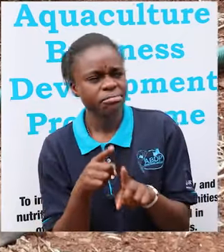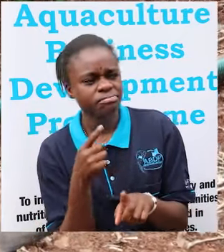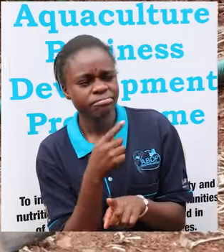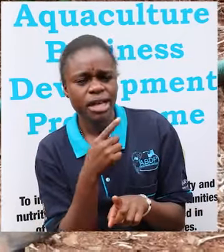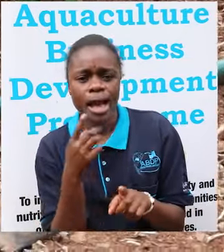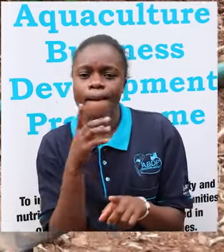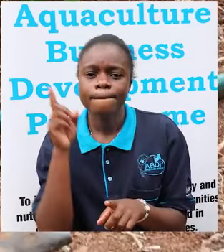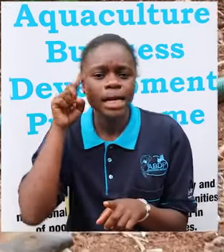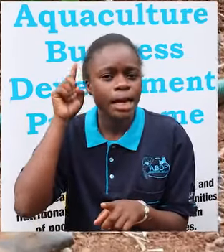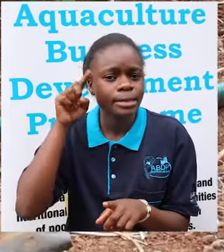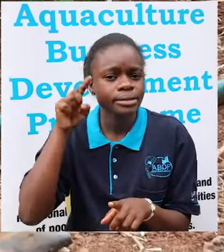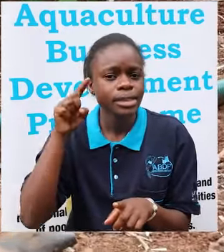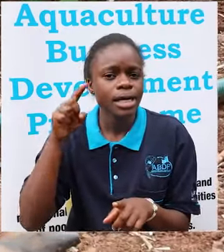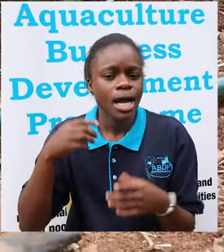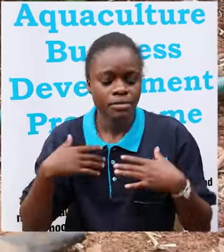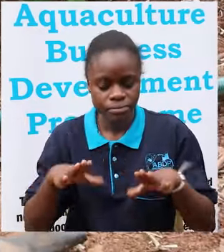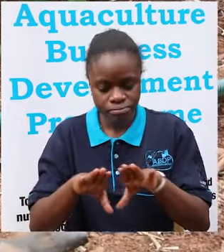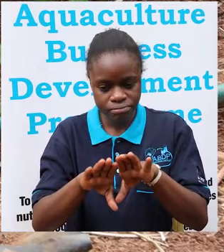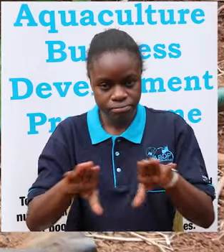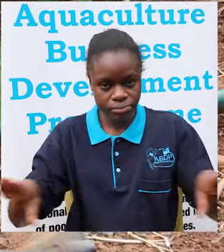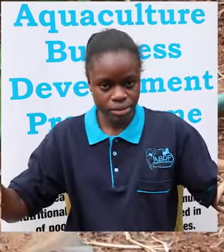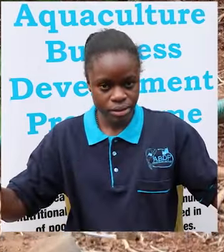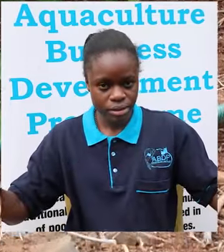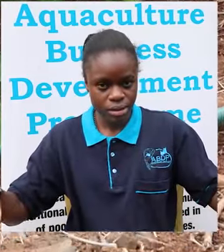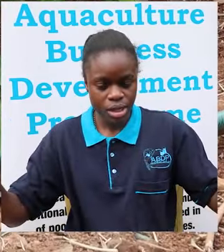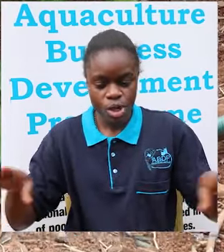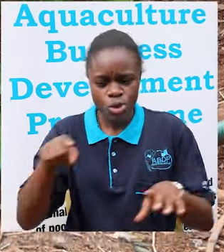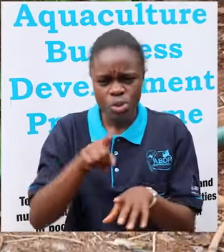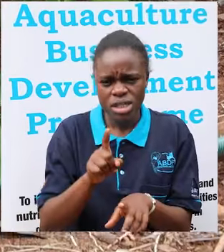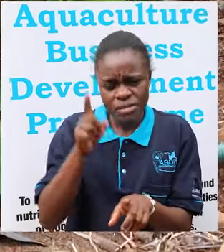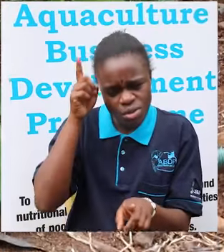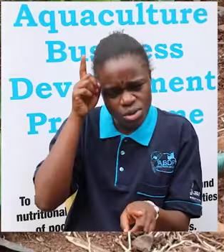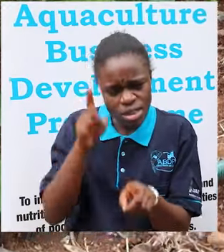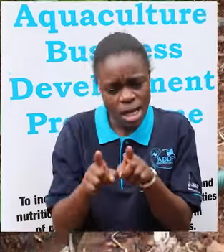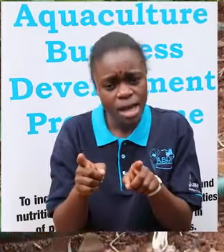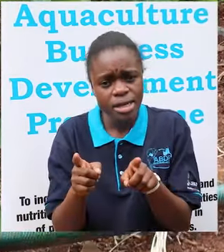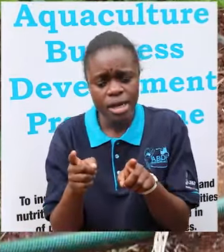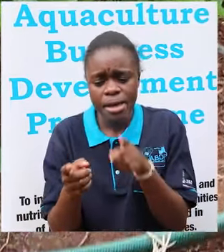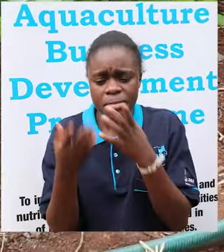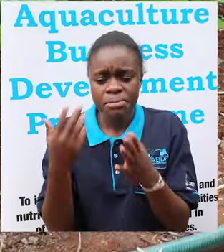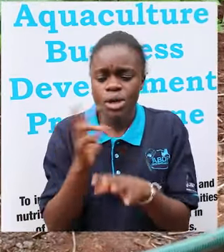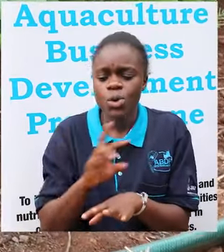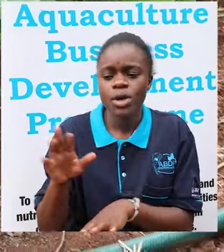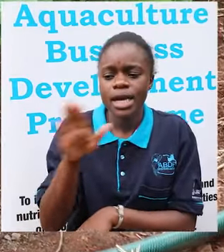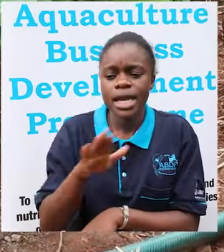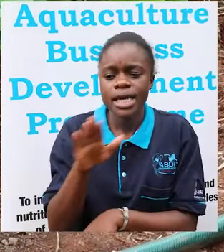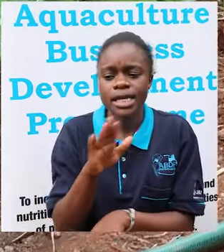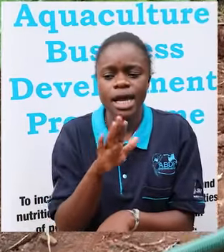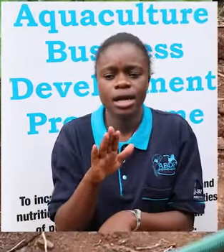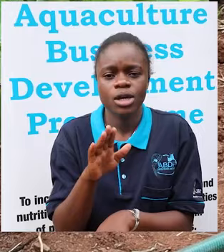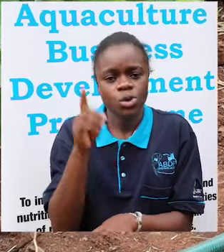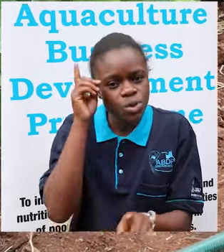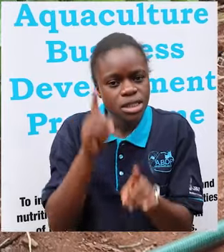your paper in the excavated area with length that you decide that you can go depending on your